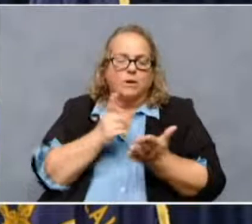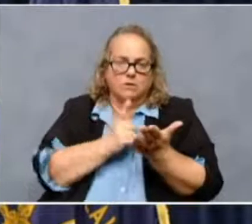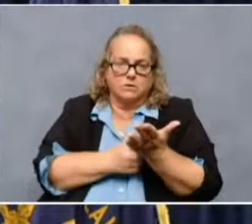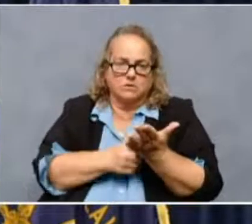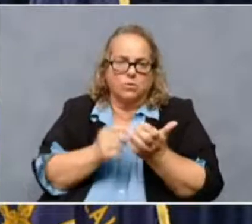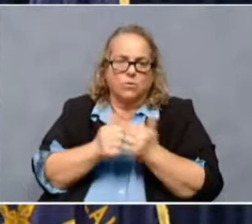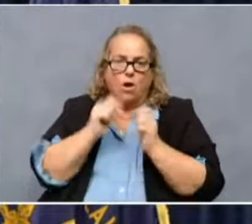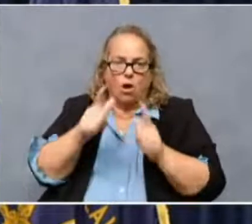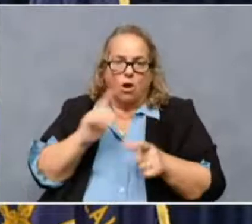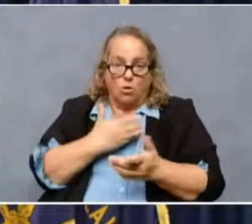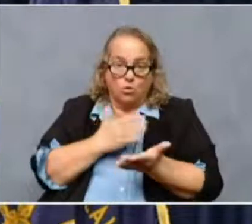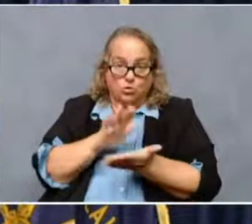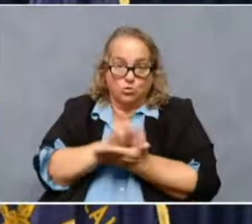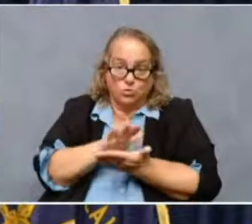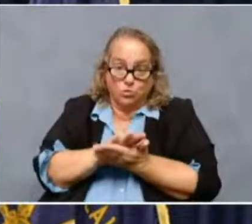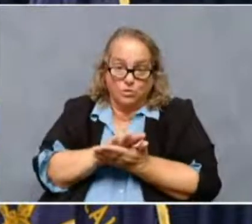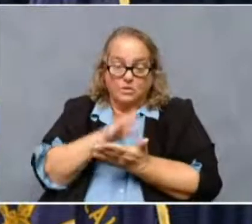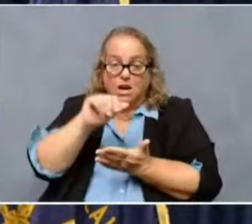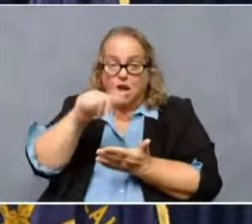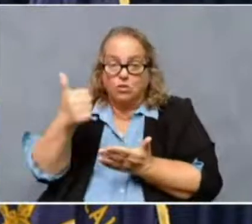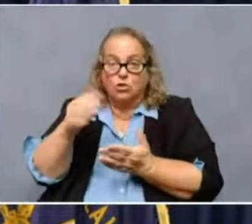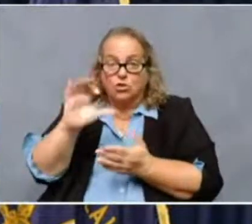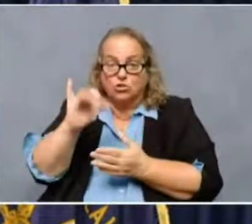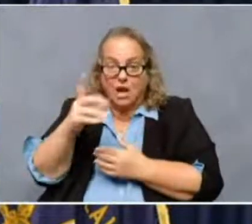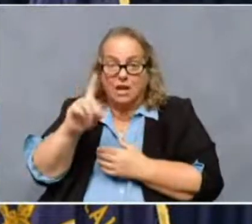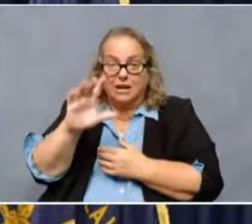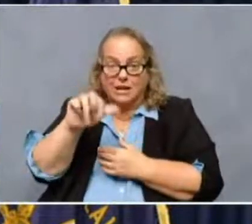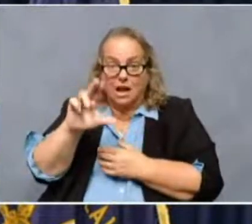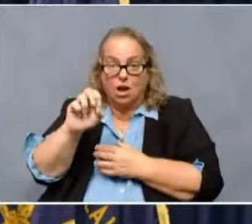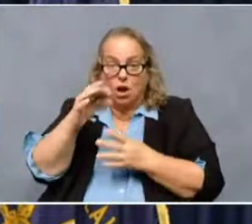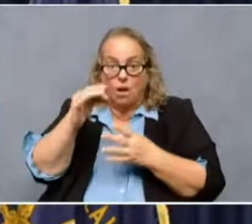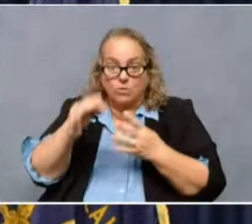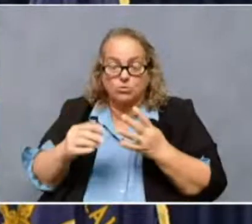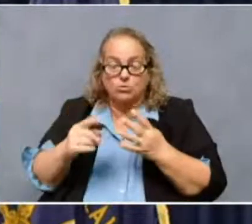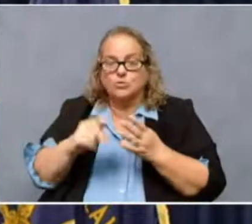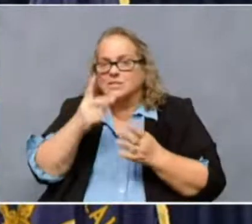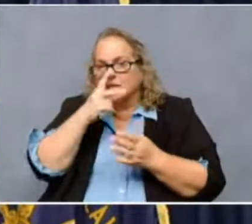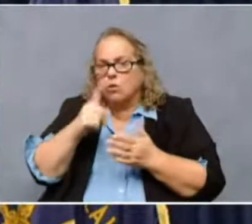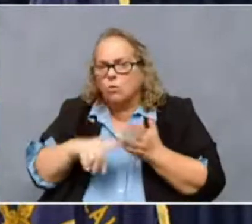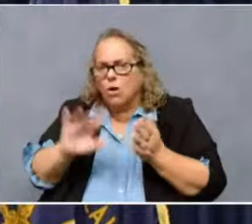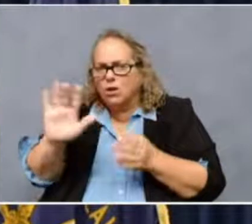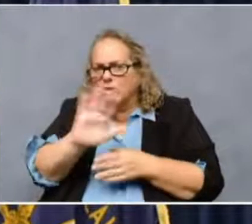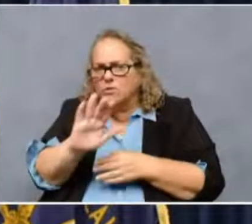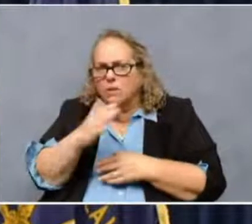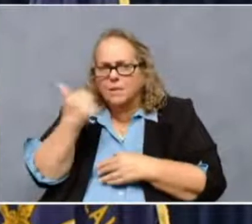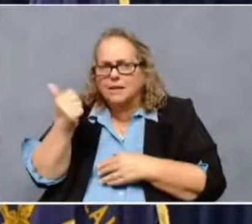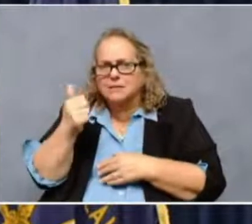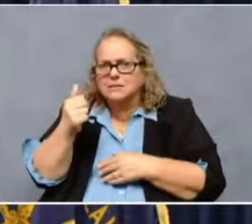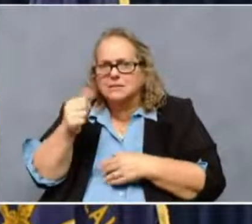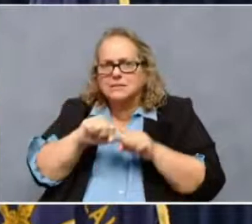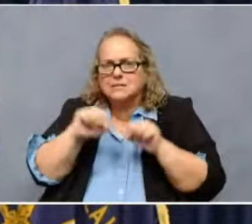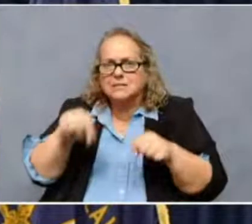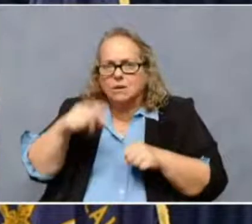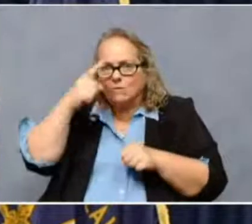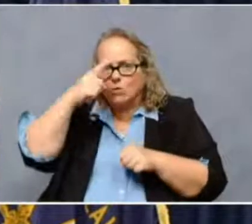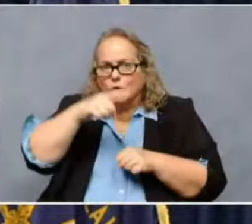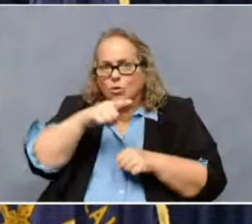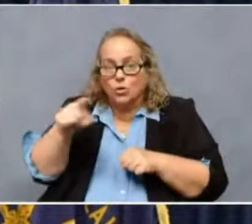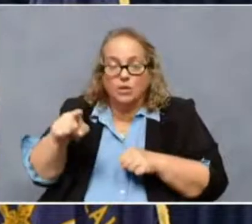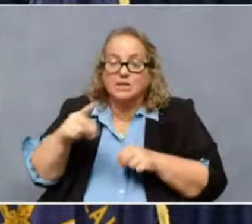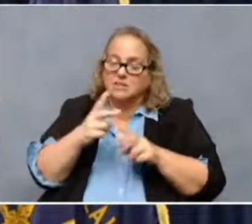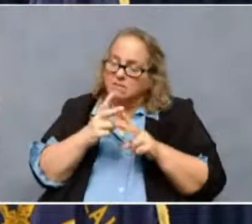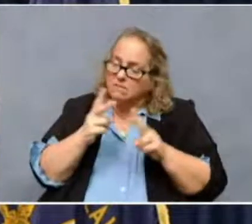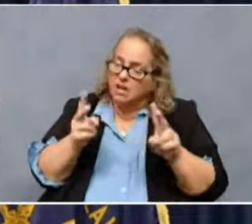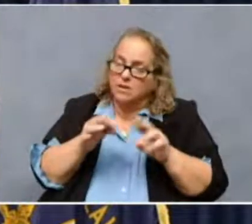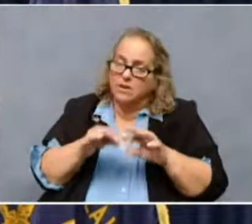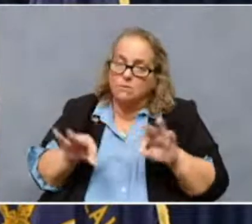schools and other childcare options to see what works for them. I think it's really important, and